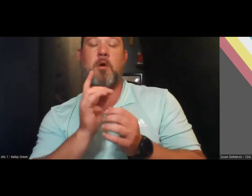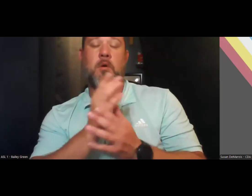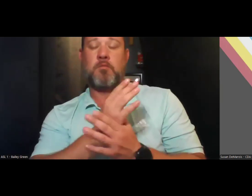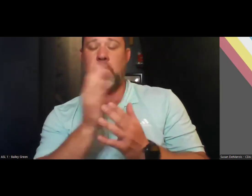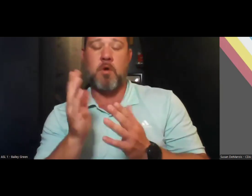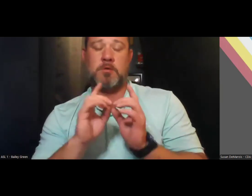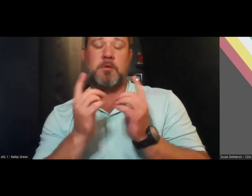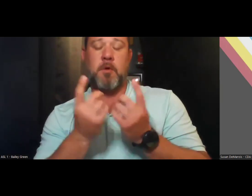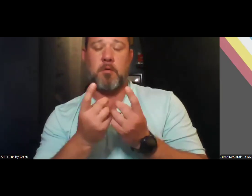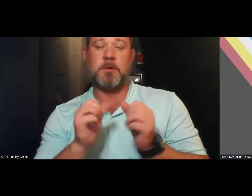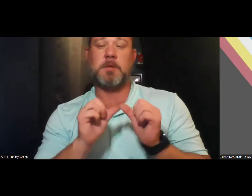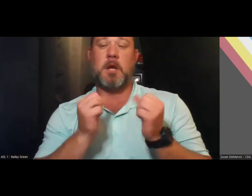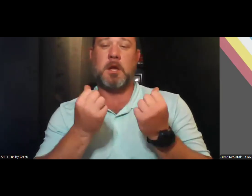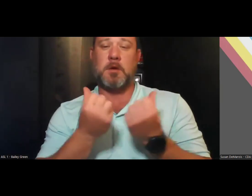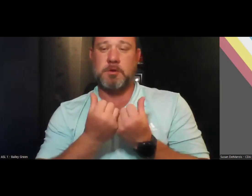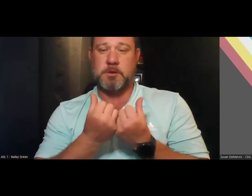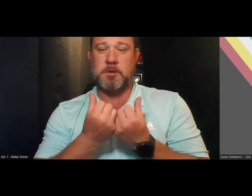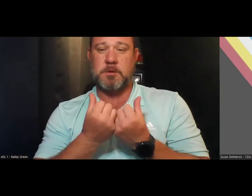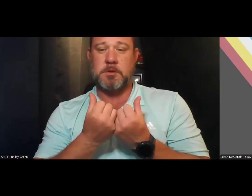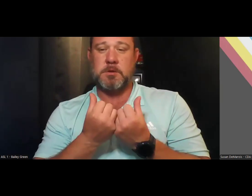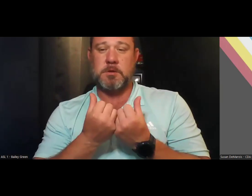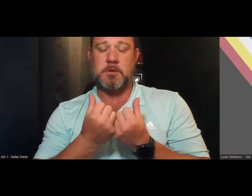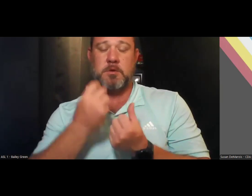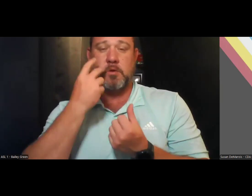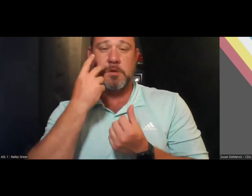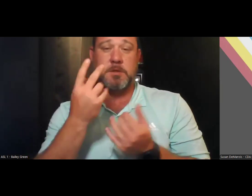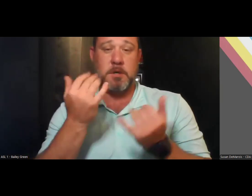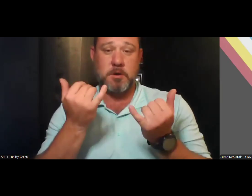and agencies. And you'll see today that's